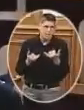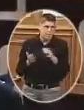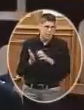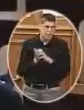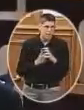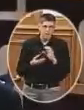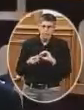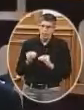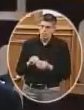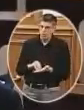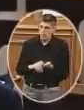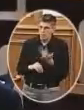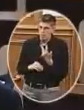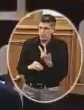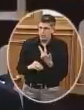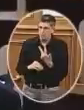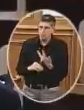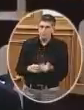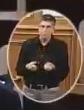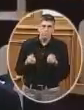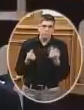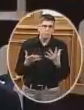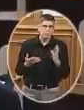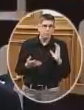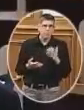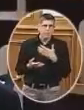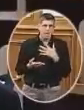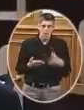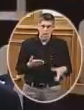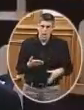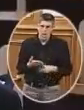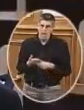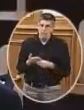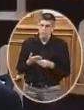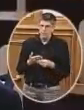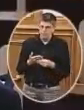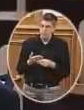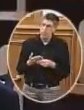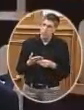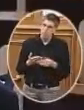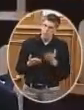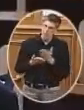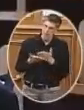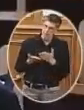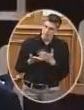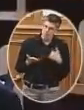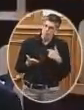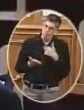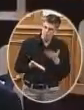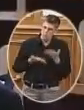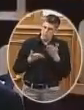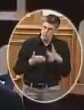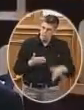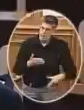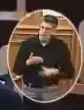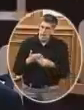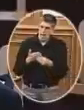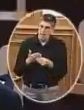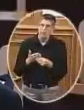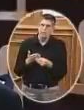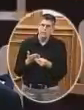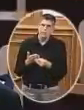these elements have been added to the actual People's Plan as this process has been going on.